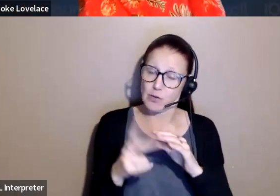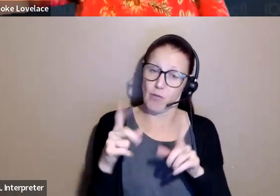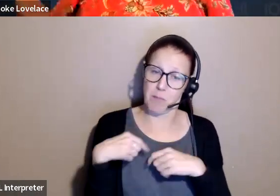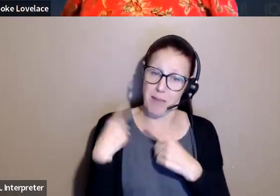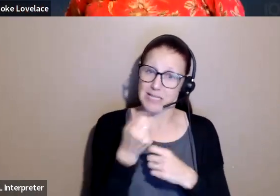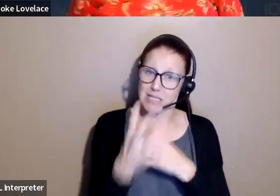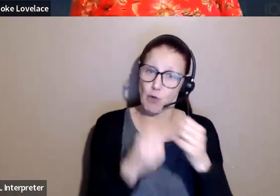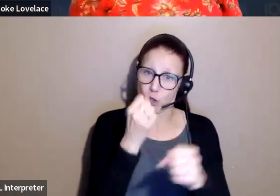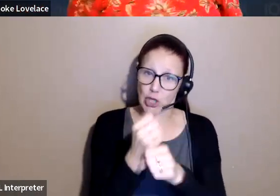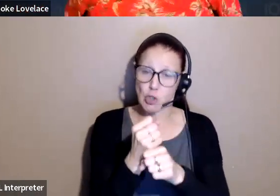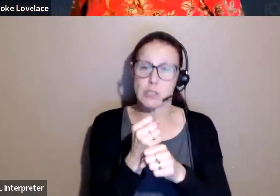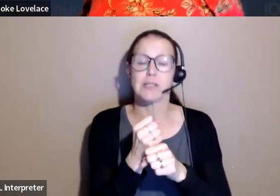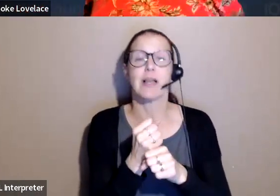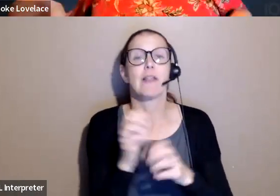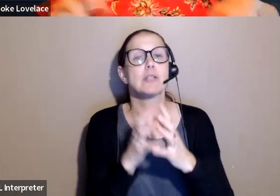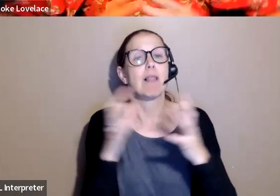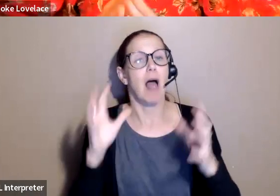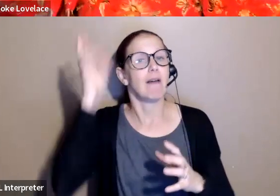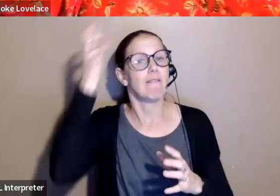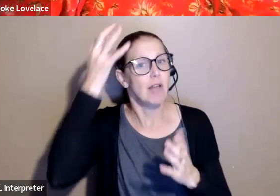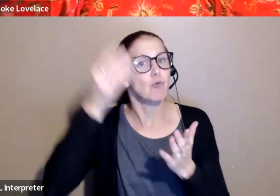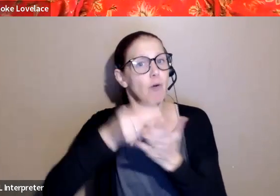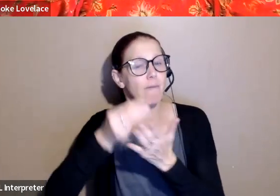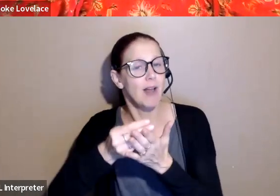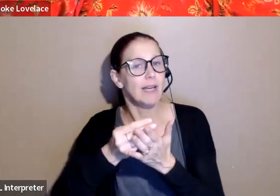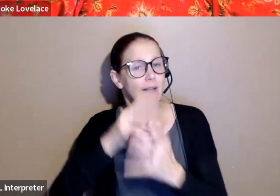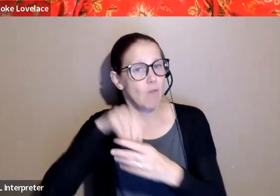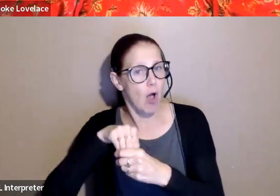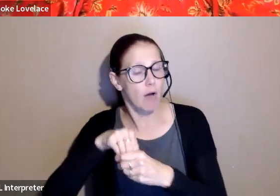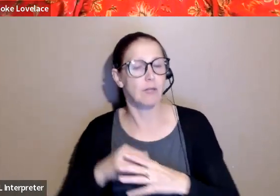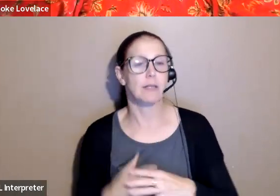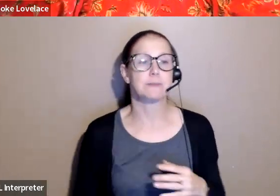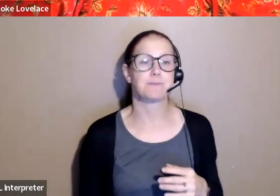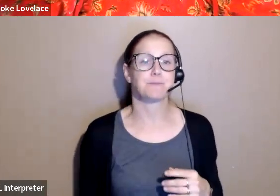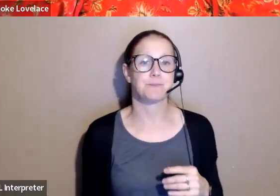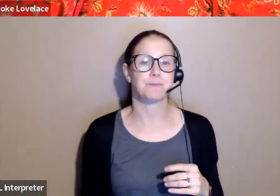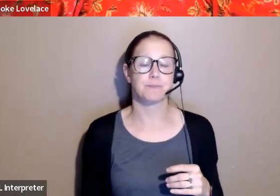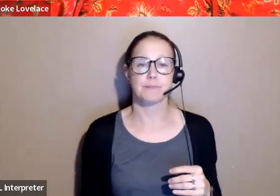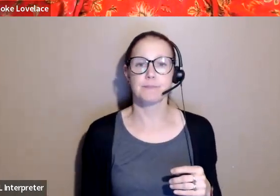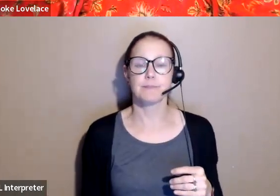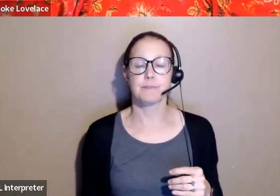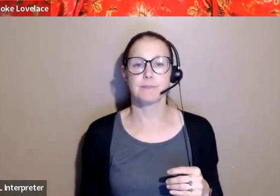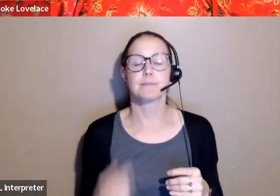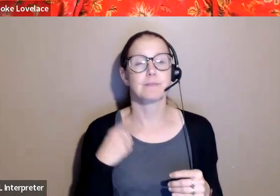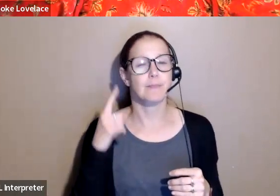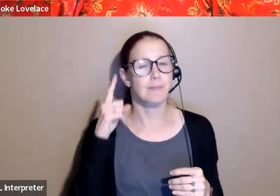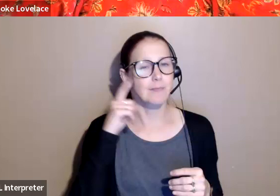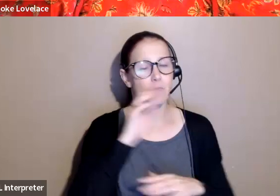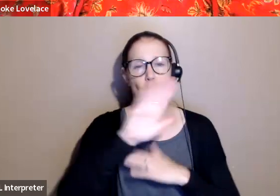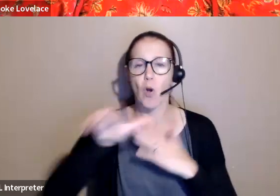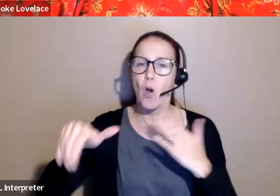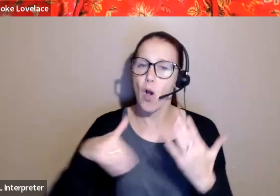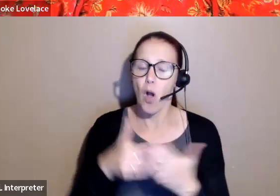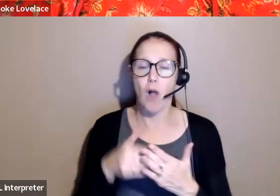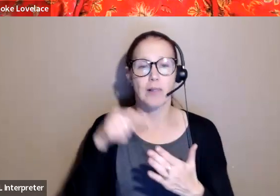several years, and there's a lot of federal funding in that. But you know, that, and I think all of this